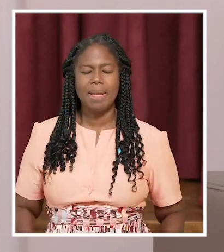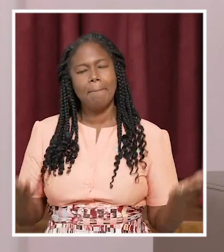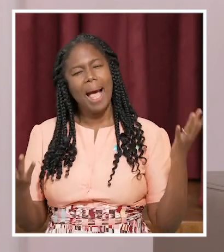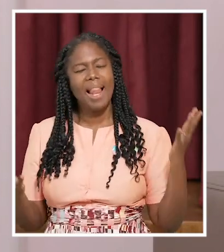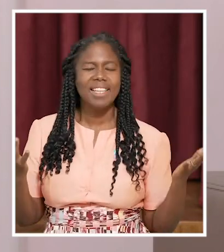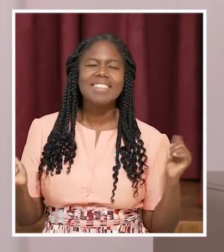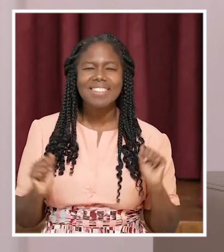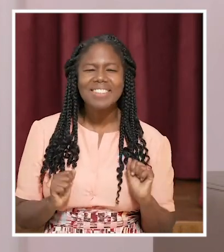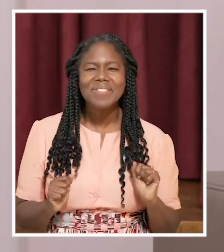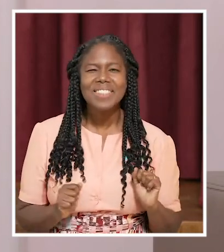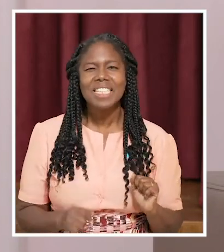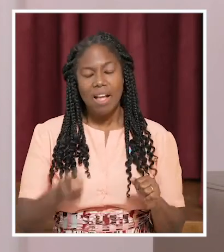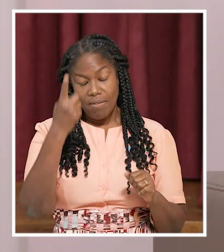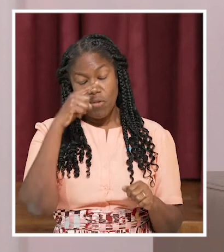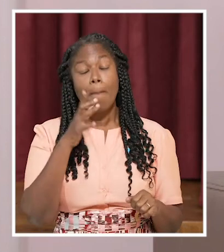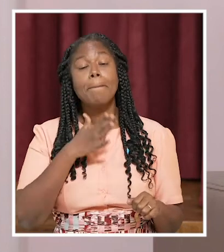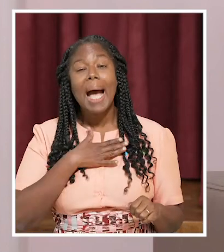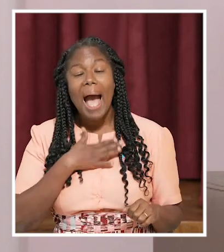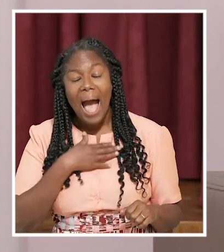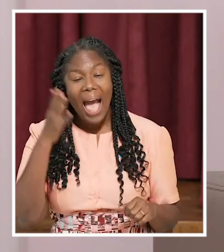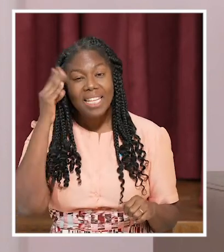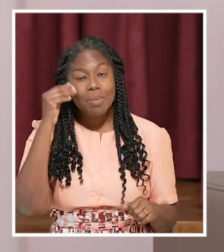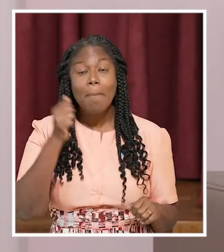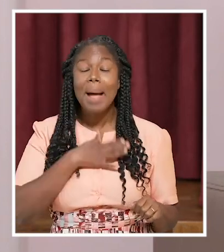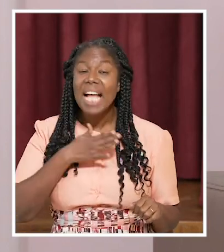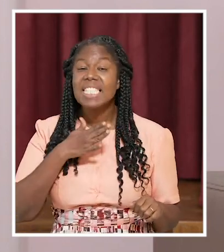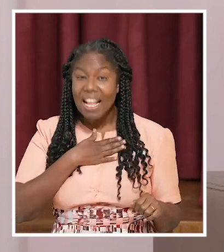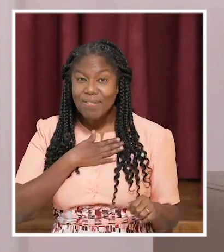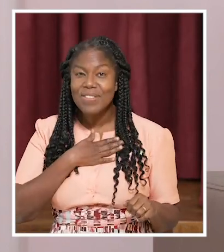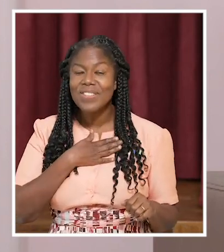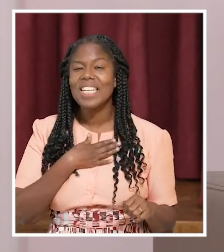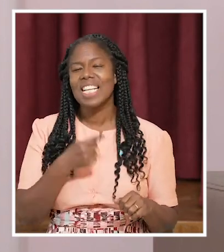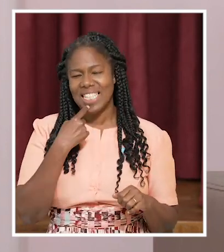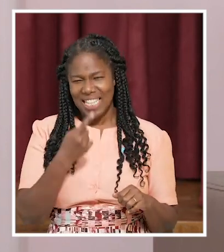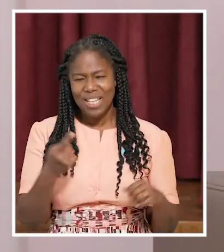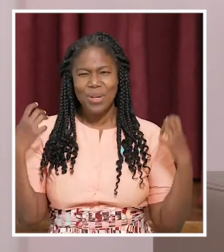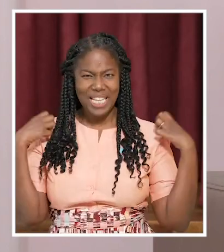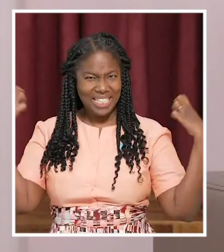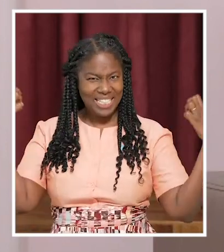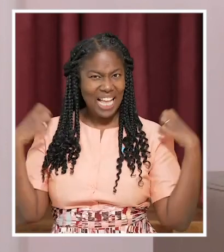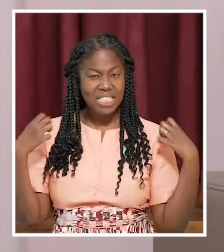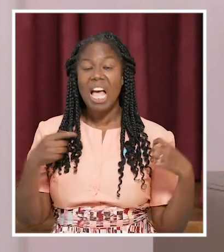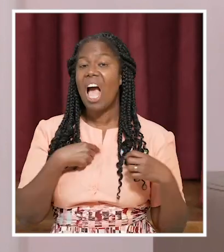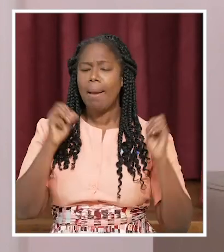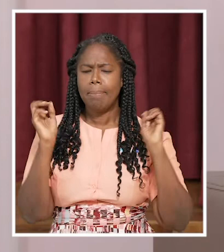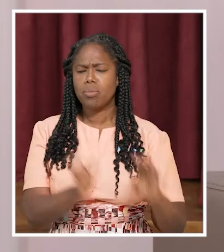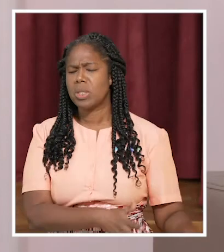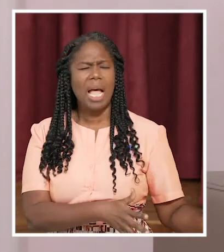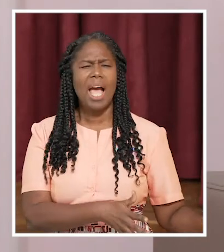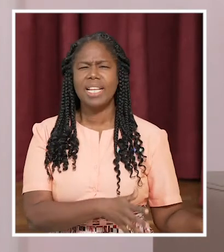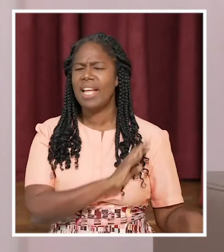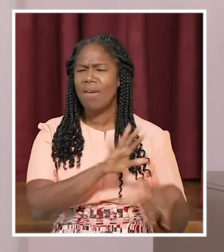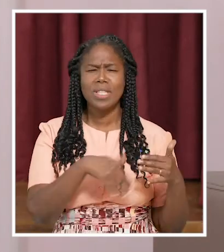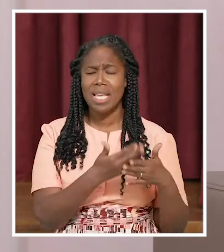personal experience, exercise, when things are intensely stressful, I drop everything and I go for a run,